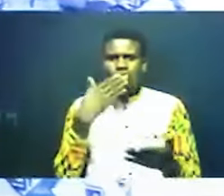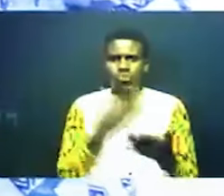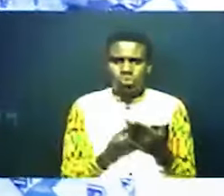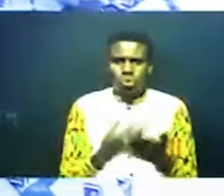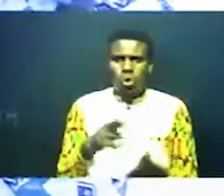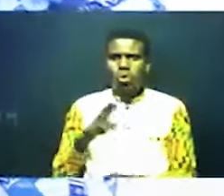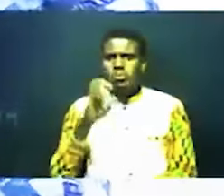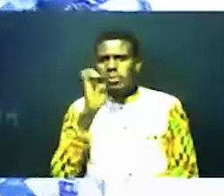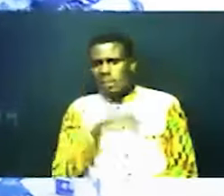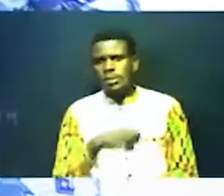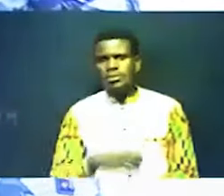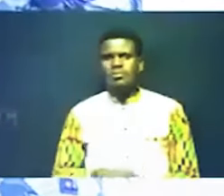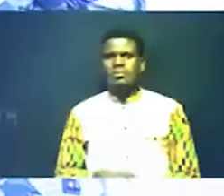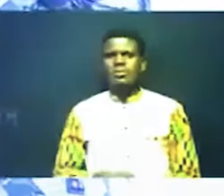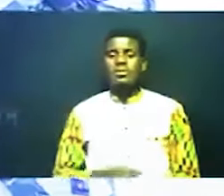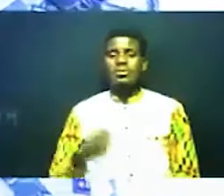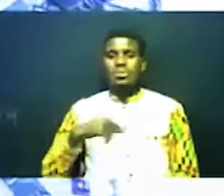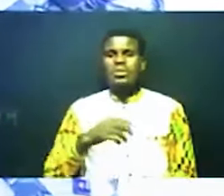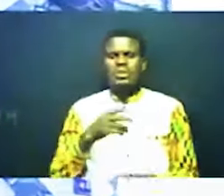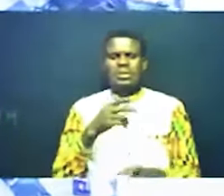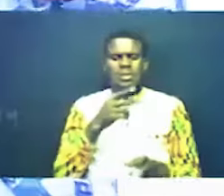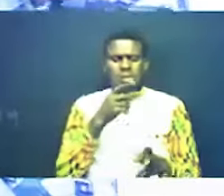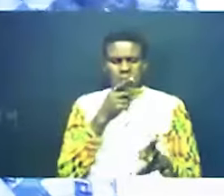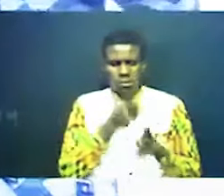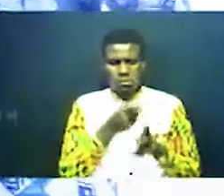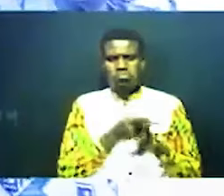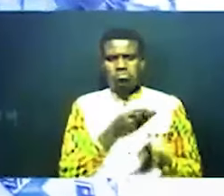We store things consciously or